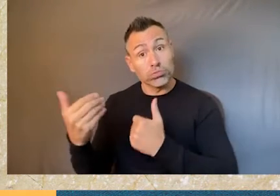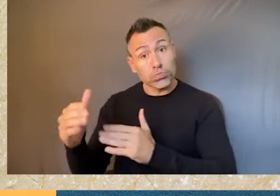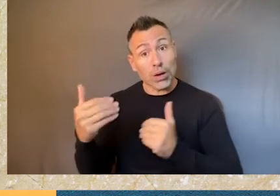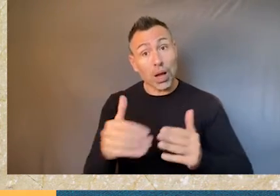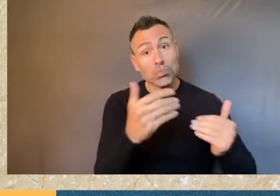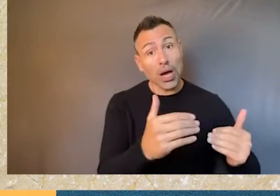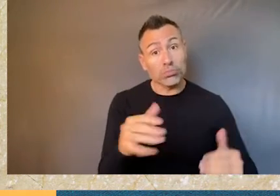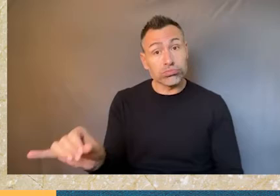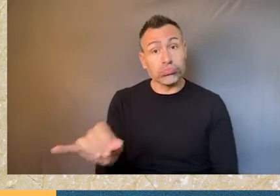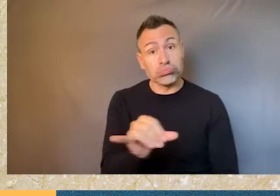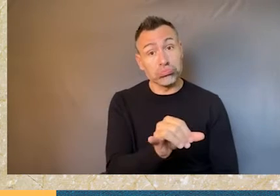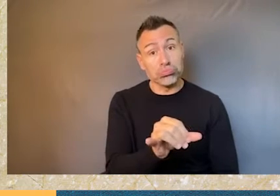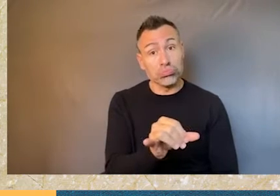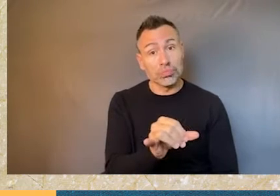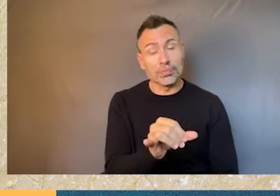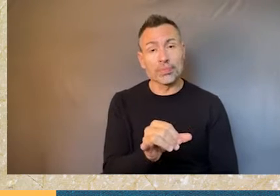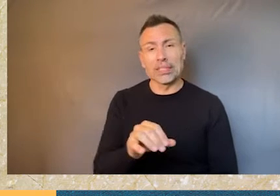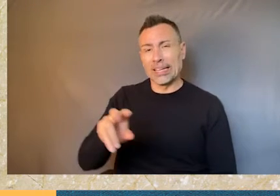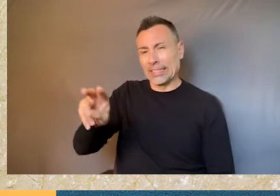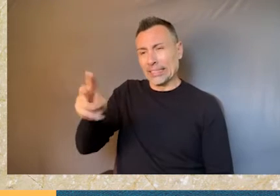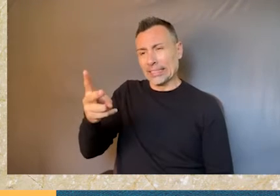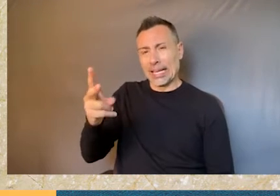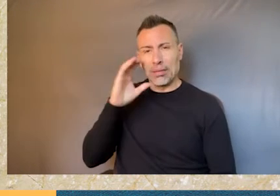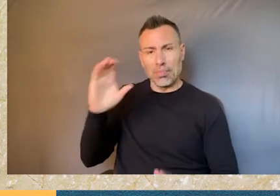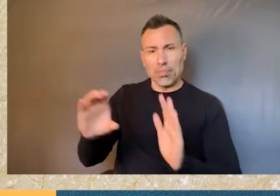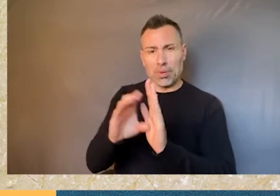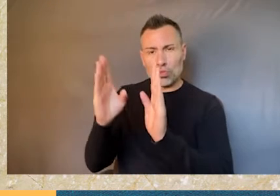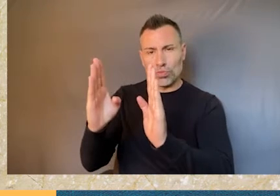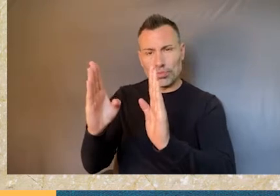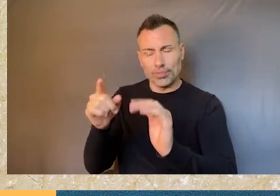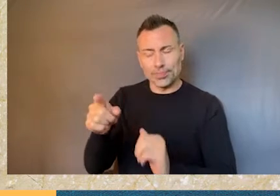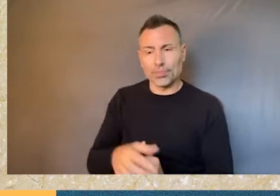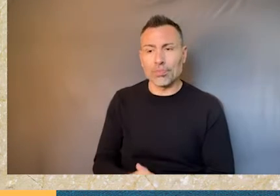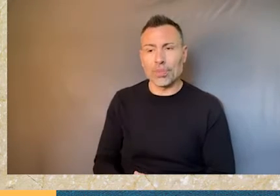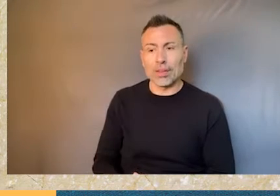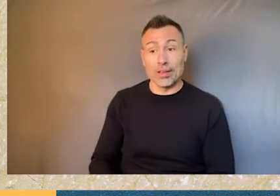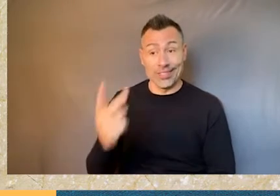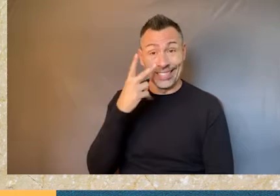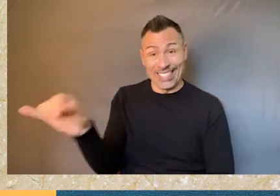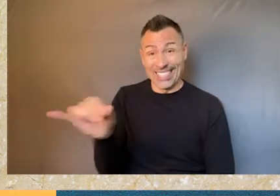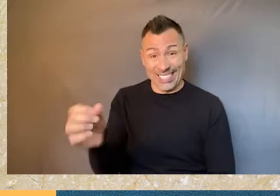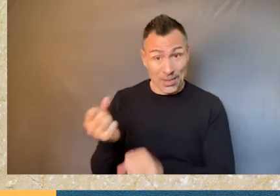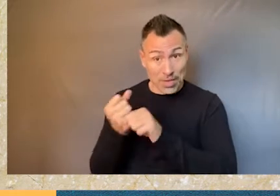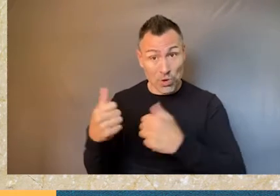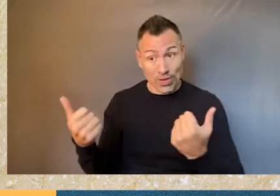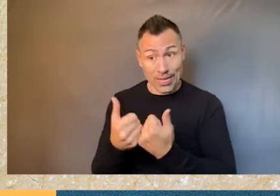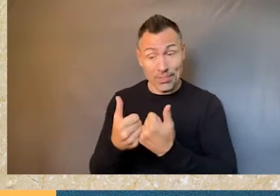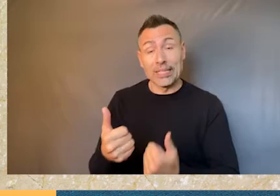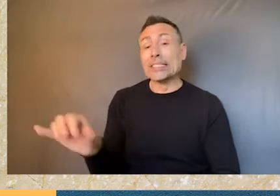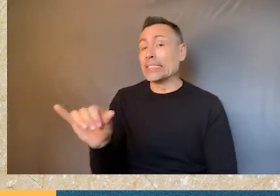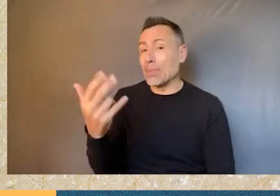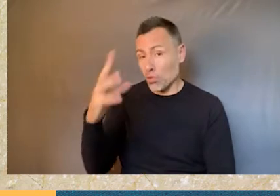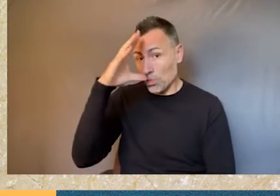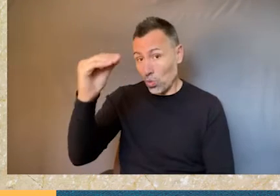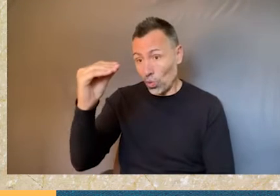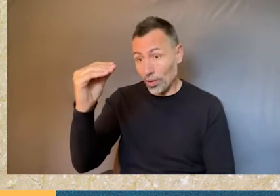equally. Now look at your second slide, or the second picture in the middle. You see the same baseball game, you see the same 3 boys, you